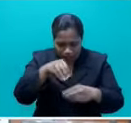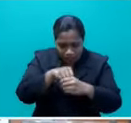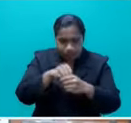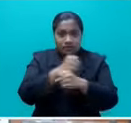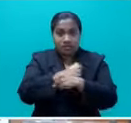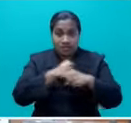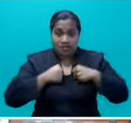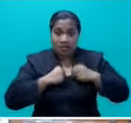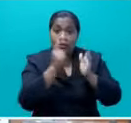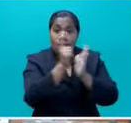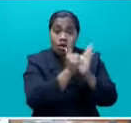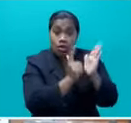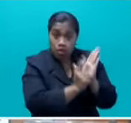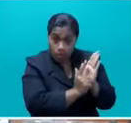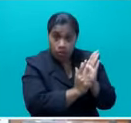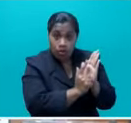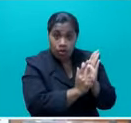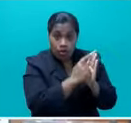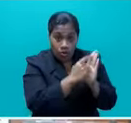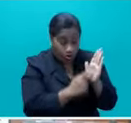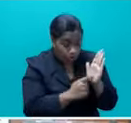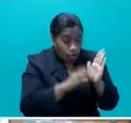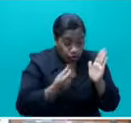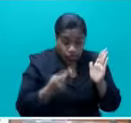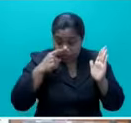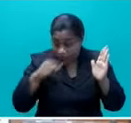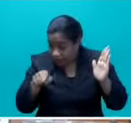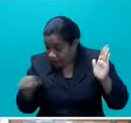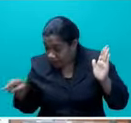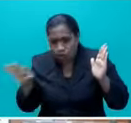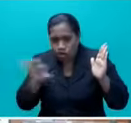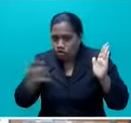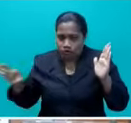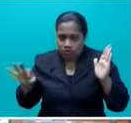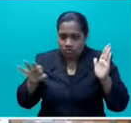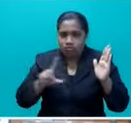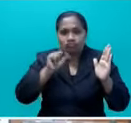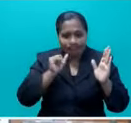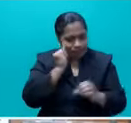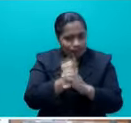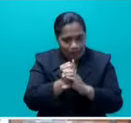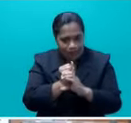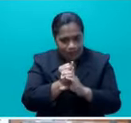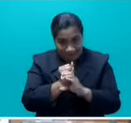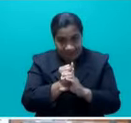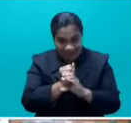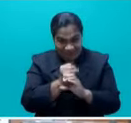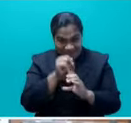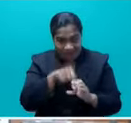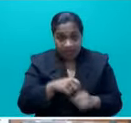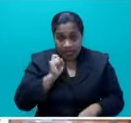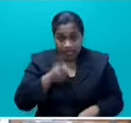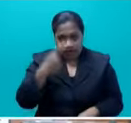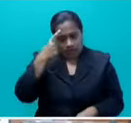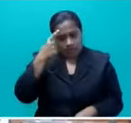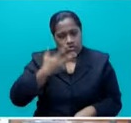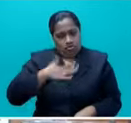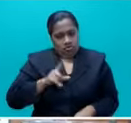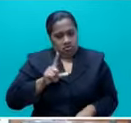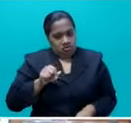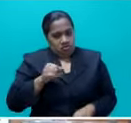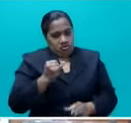that these people don't commit the offence. If somebody is thinking of committing an offence, that they think twice, 3 times, 4